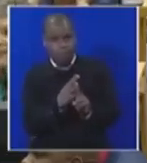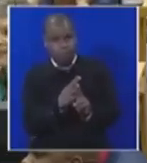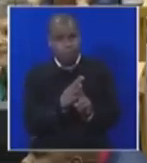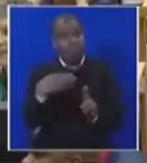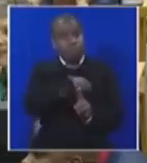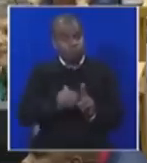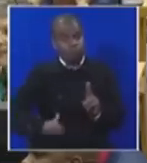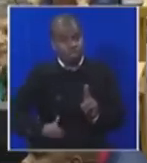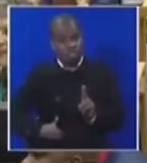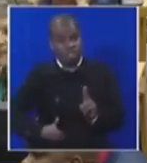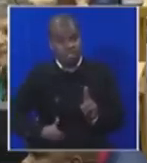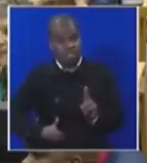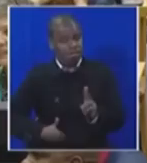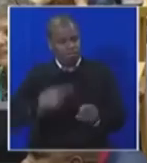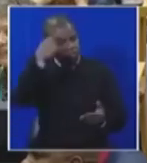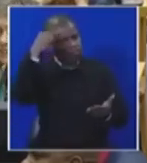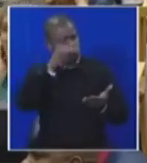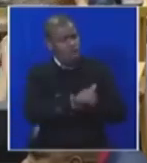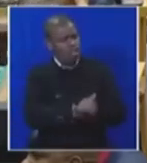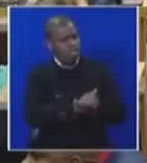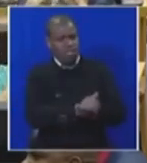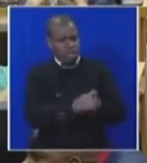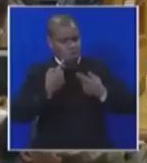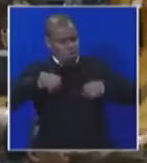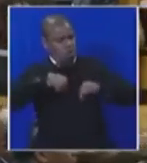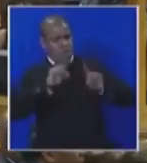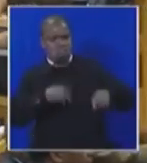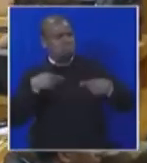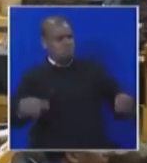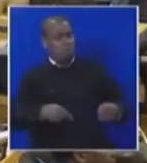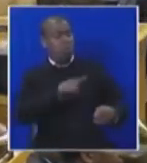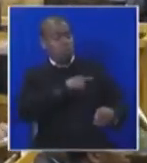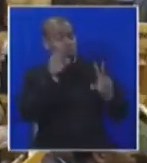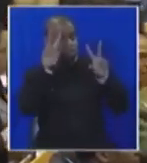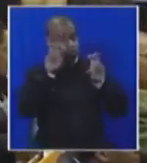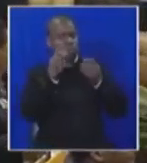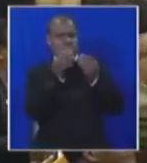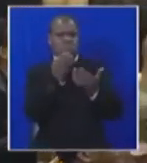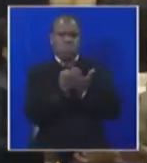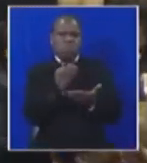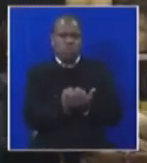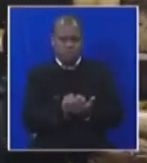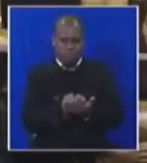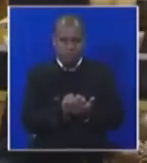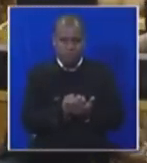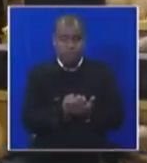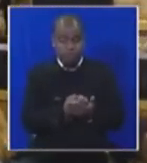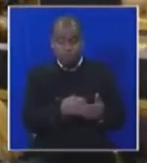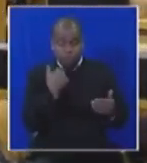zemali. The President's lack of credibility is sadly not only limited to the realm of